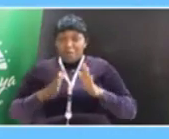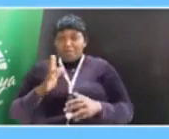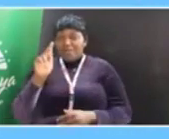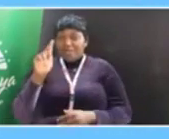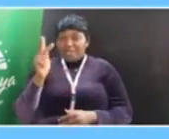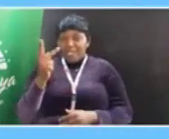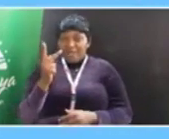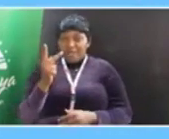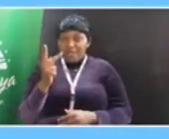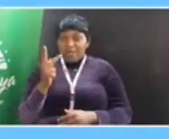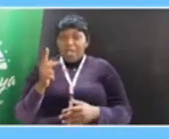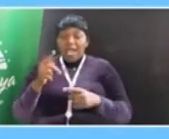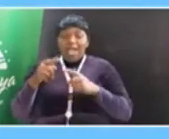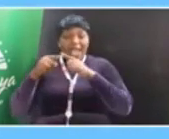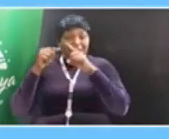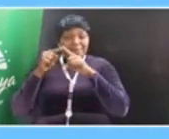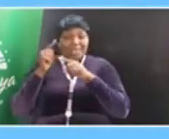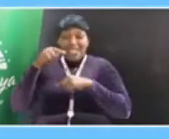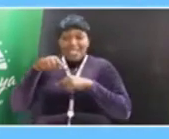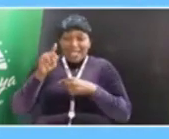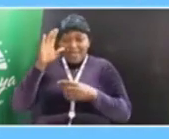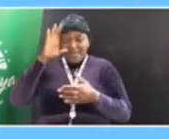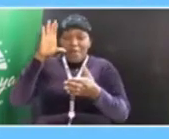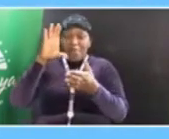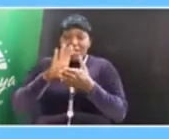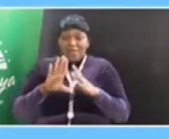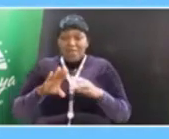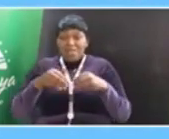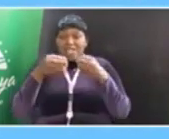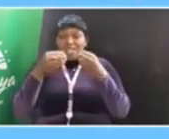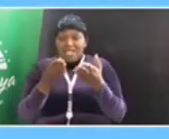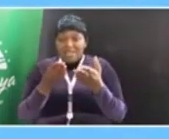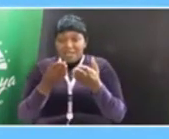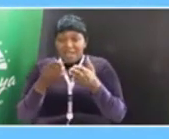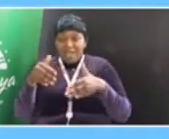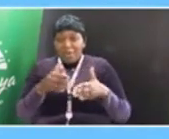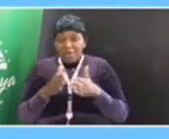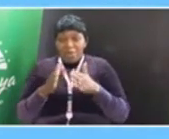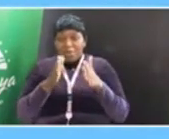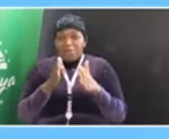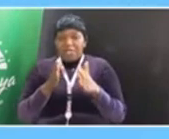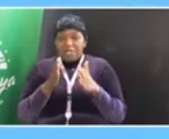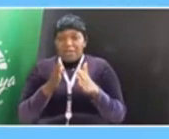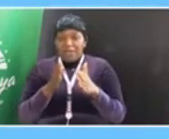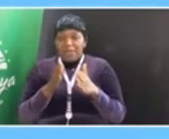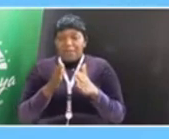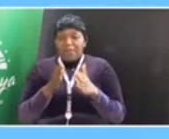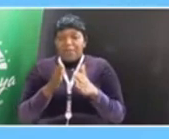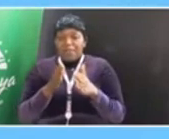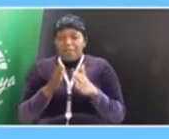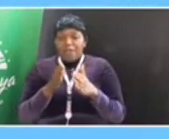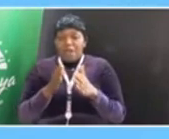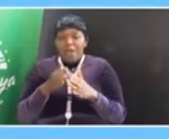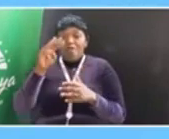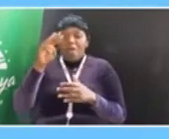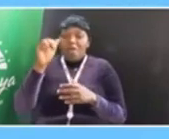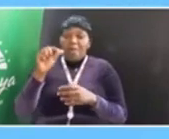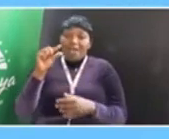list, experiences that I believe will give you a window into the essence of magical